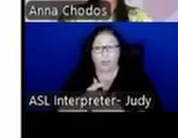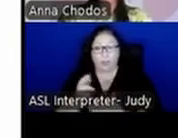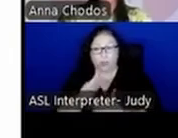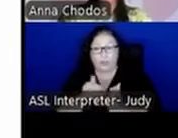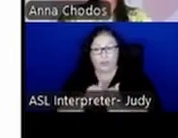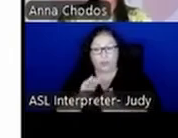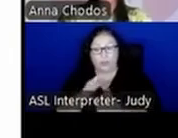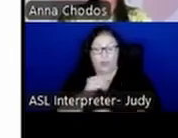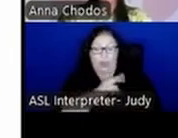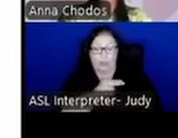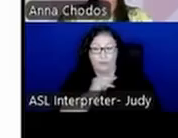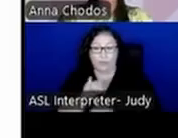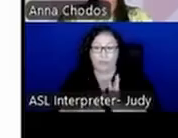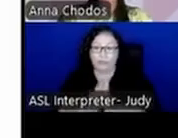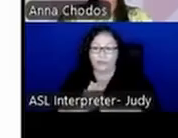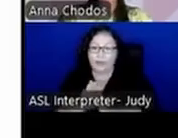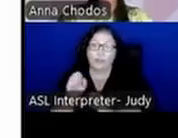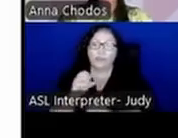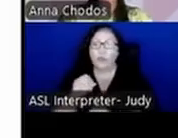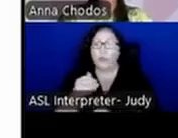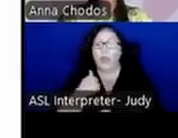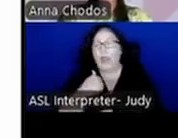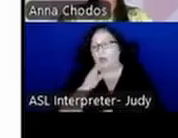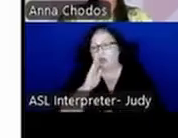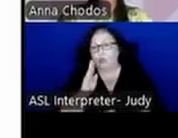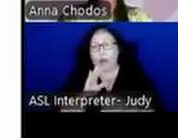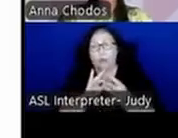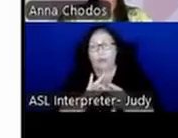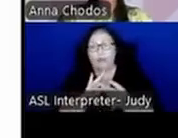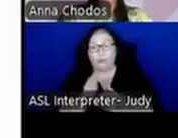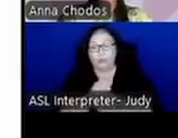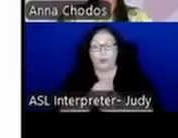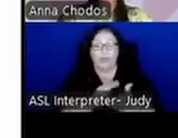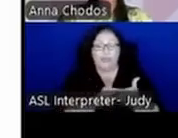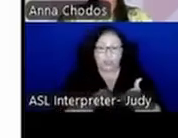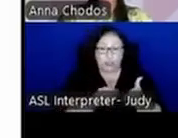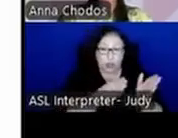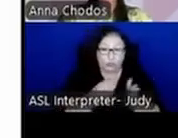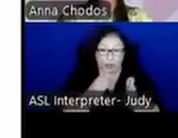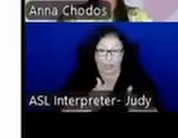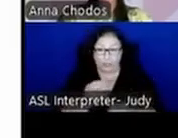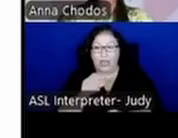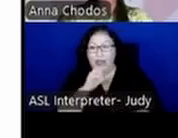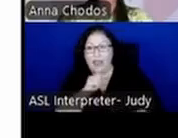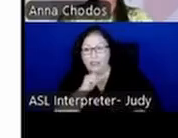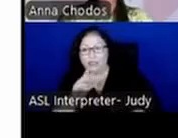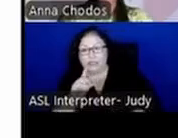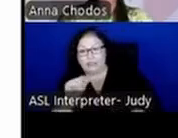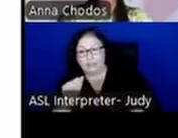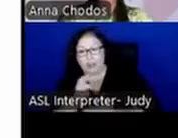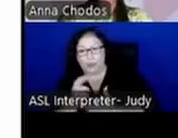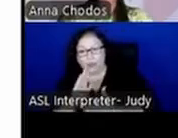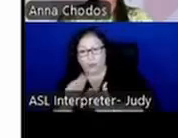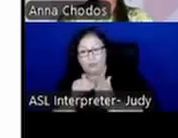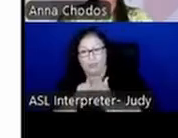direct relationship between discharge planners and Aging and Disability Resource Center staff. And so